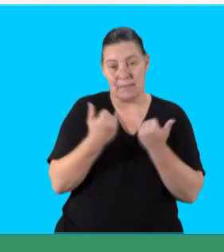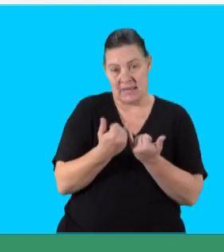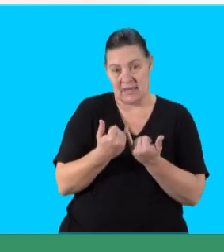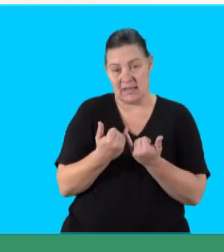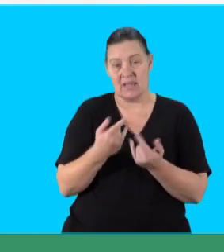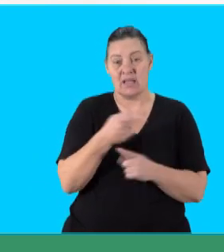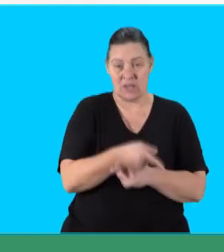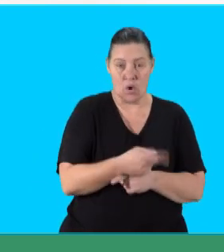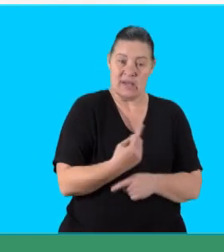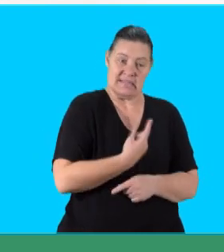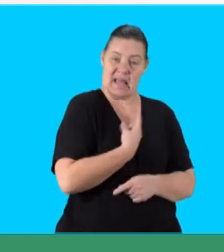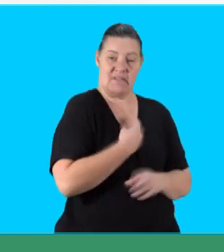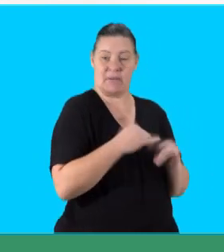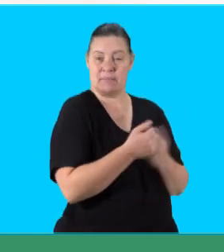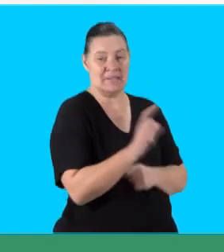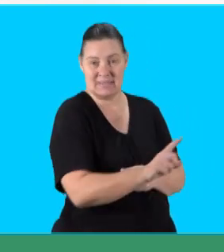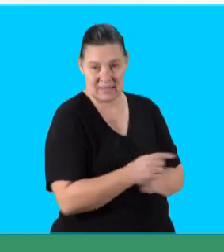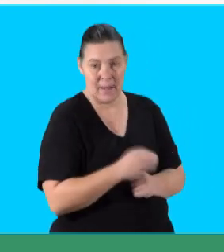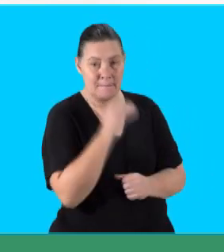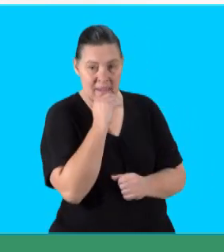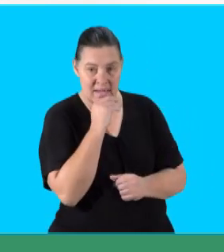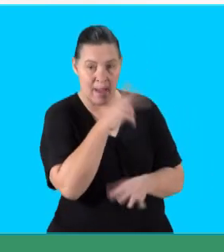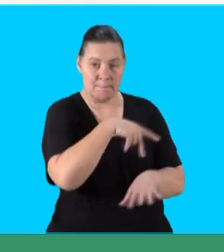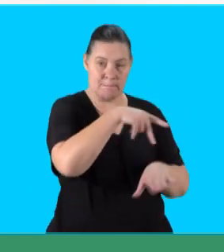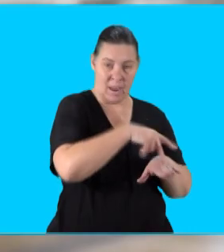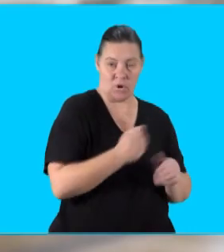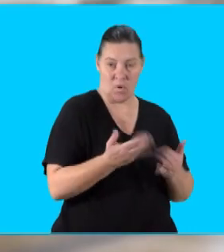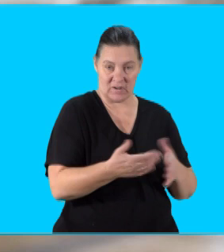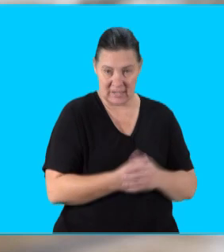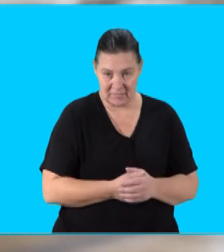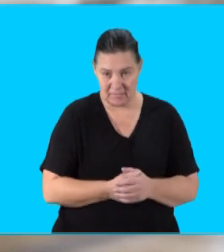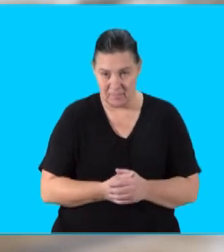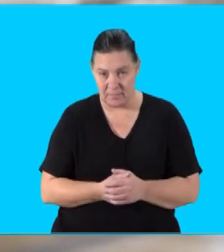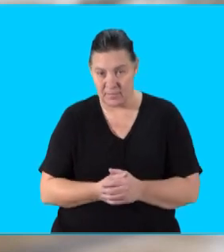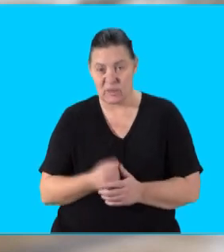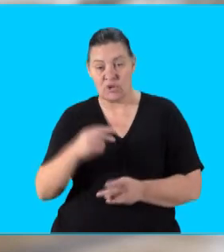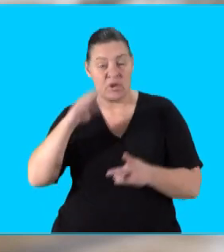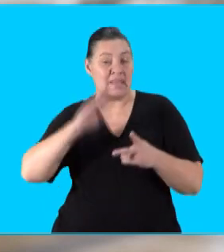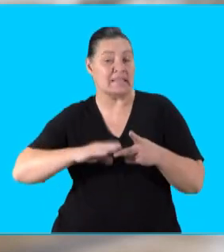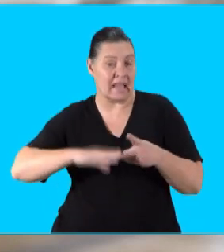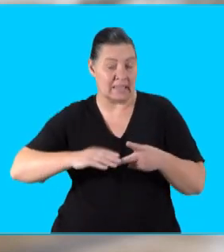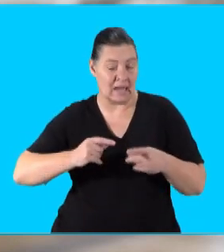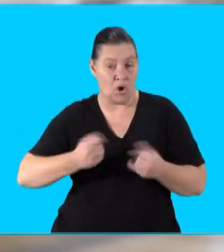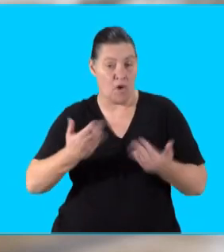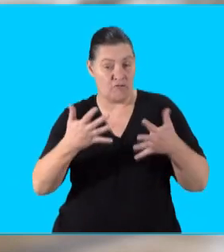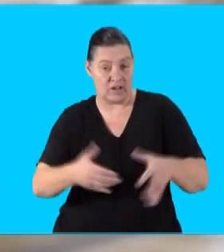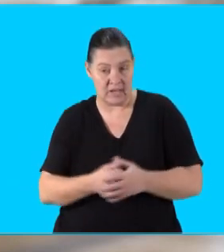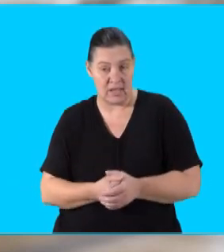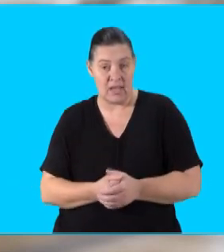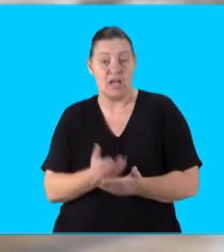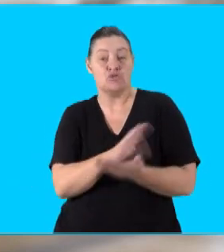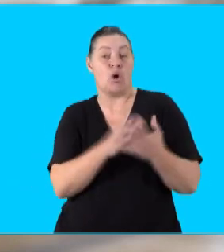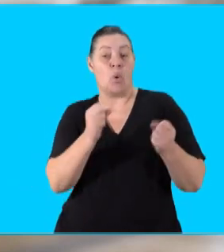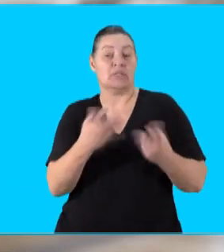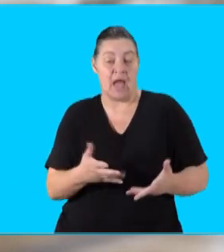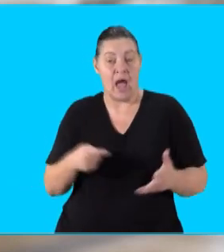the company itself, which is a primary offering. So in the secondary offering, here's the shareholder who has